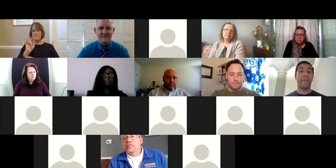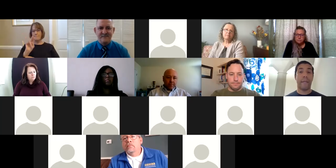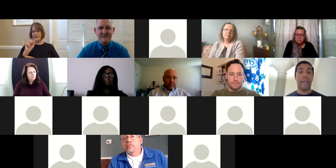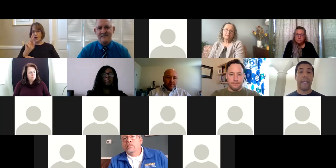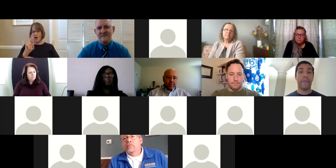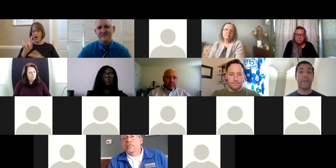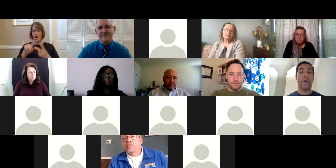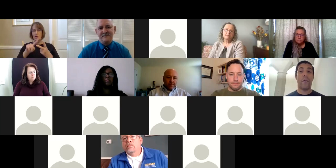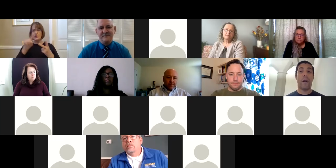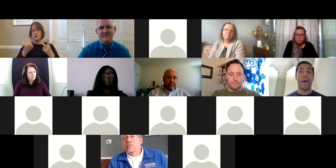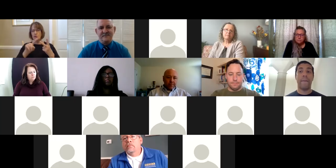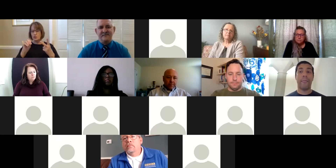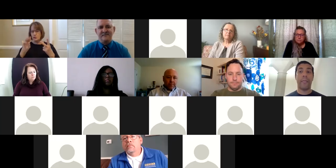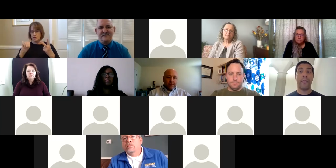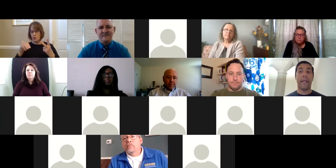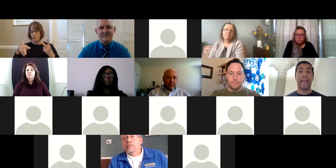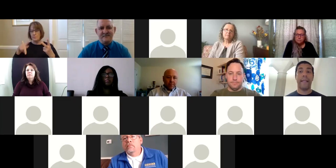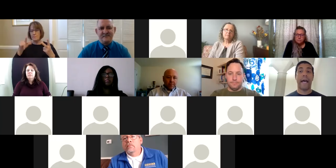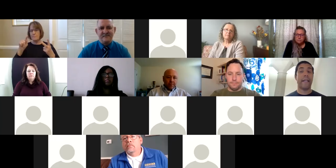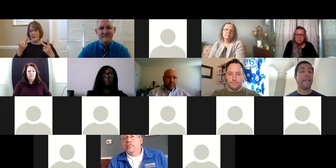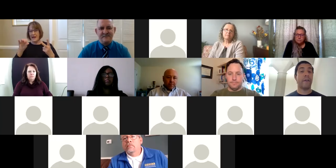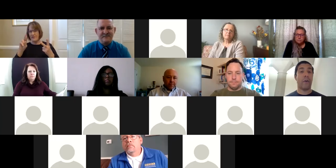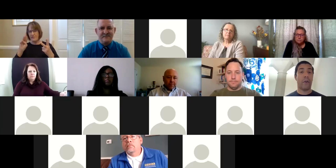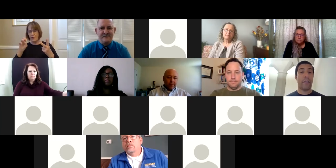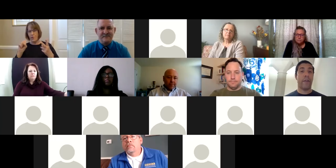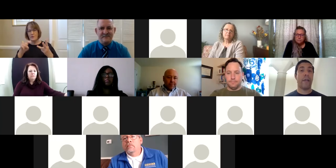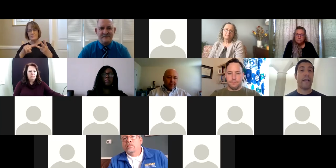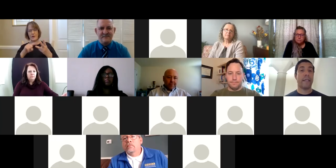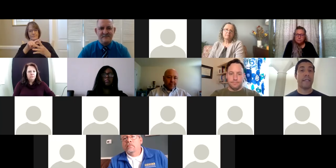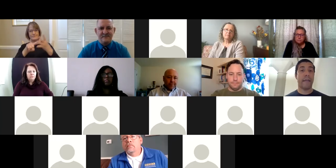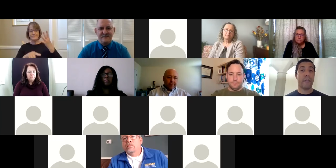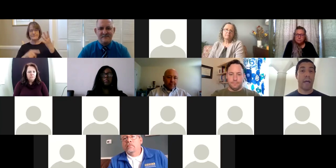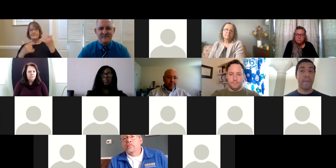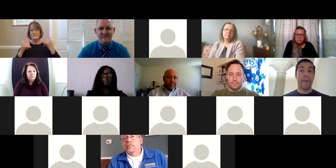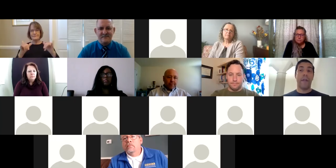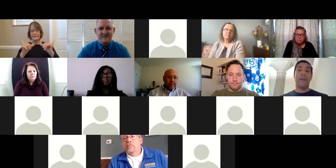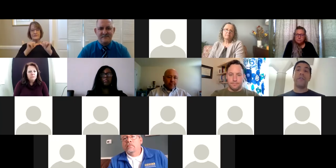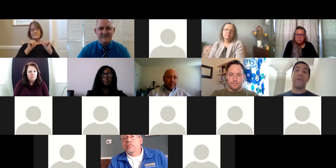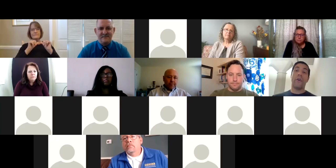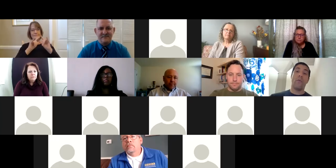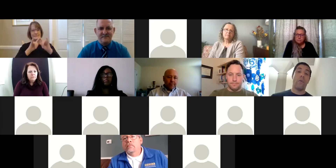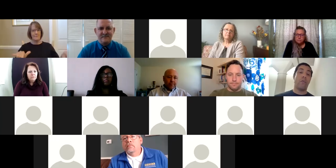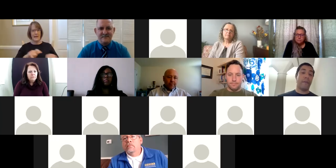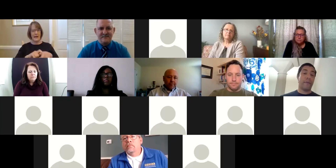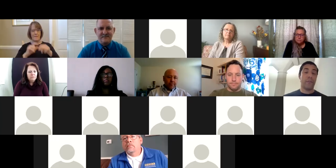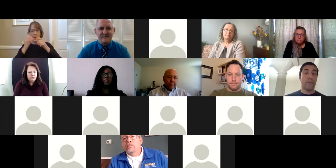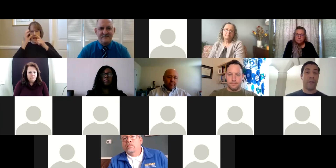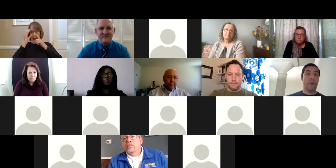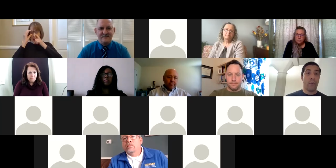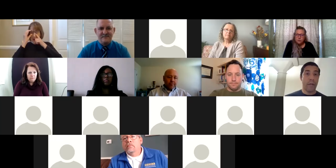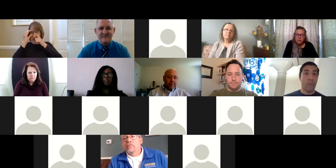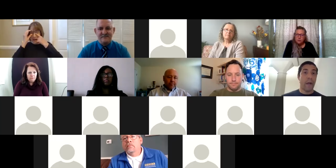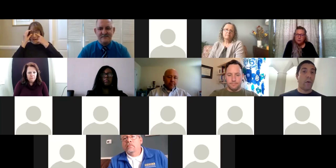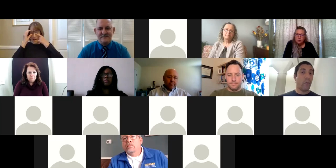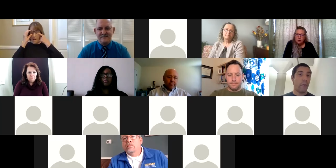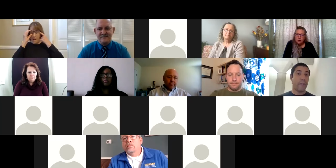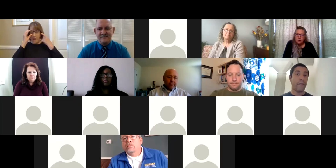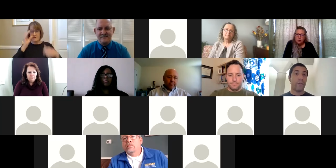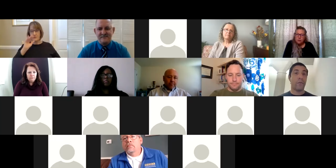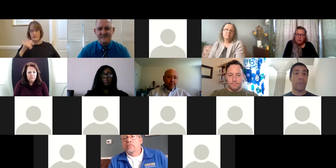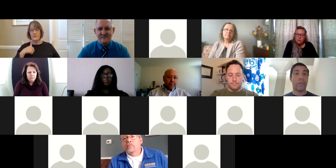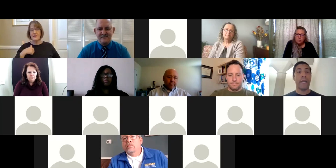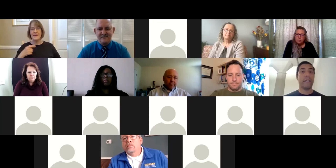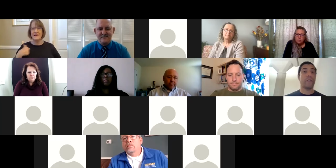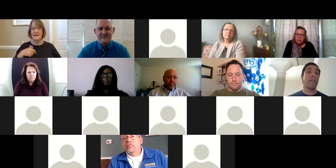Microsoft Teams meeting. So that is still currently going at the same time. So we've been doing pretty well with